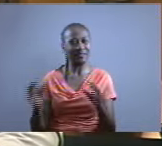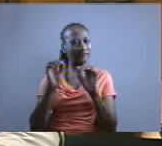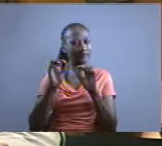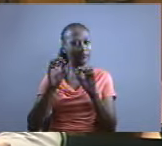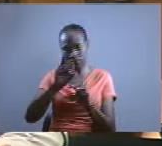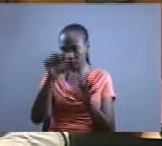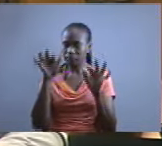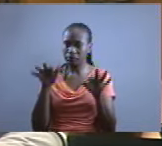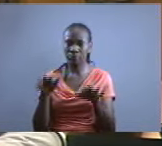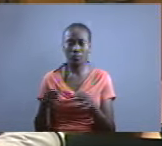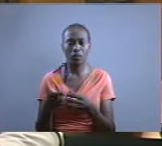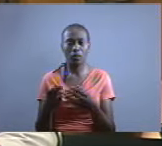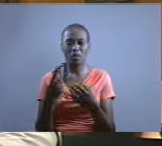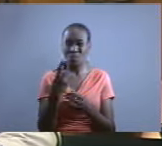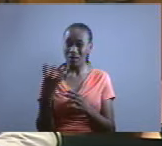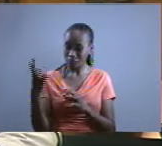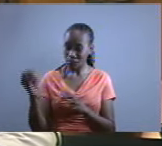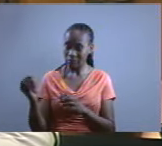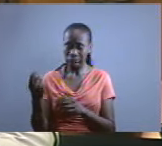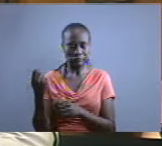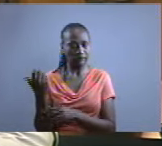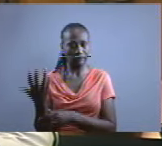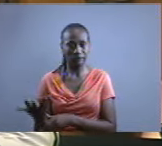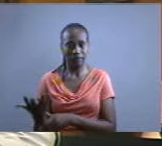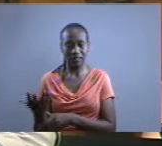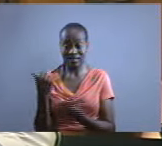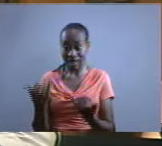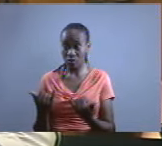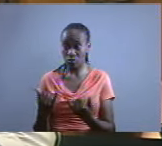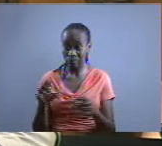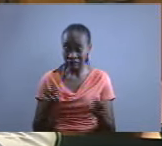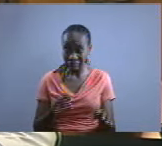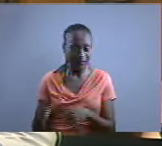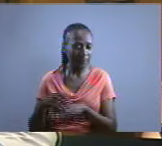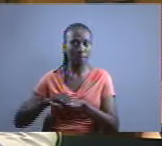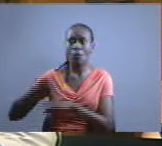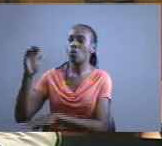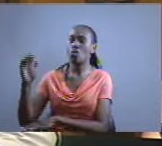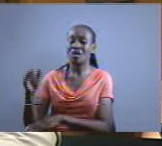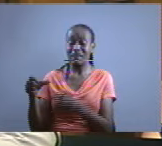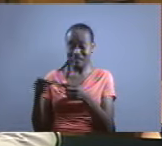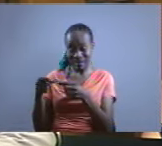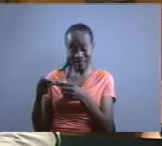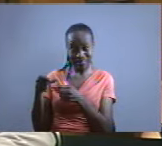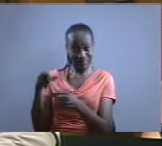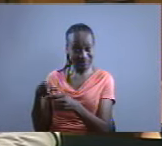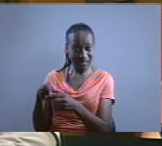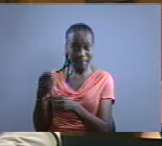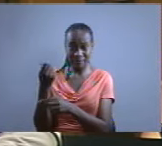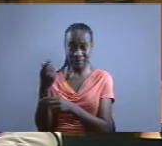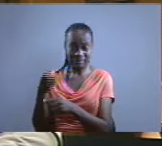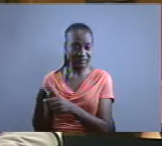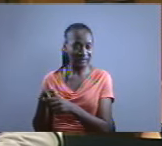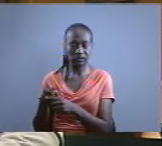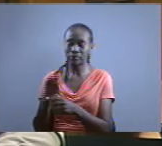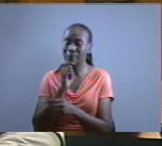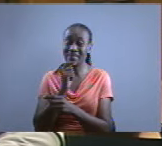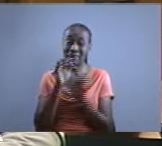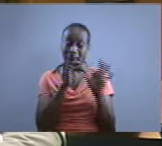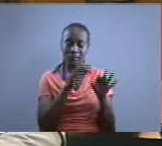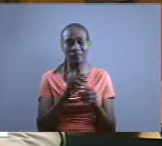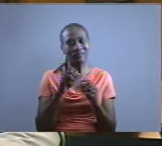Rand is literally the difference between survival and starvation. And the new smart ID card price poses a serious threat to their financial